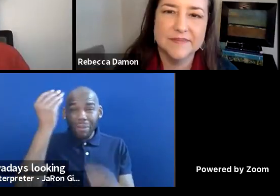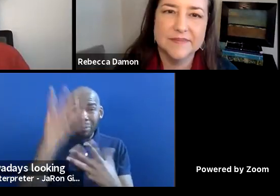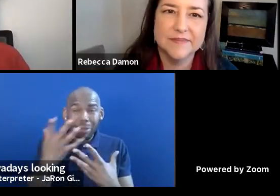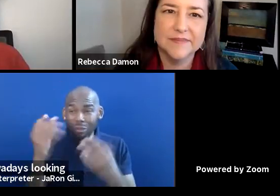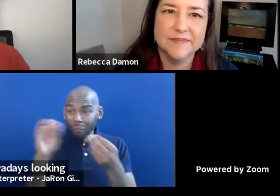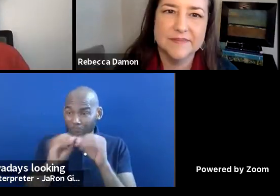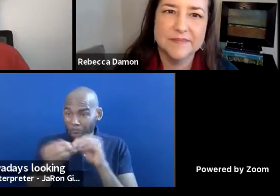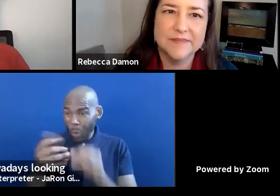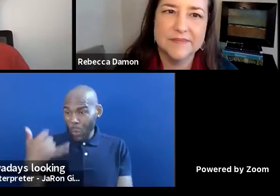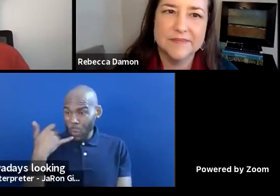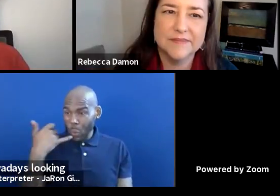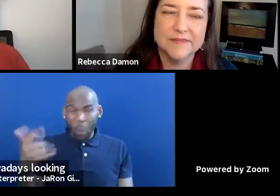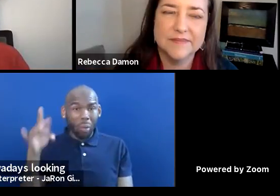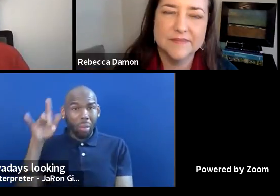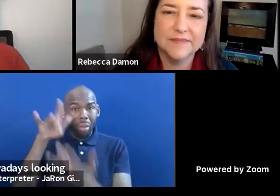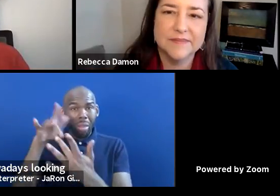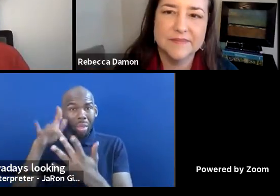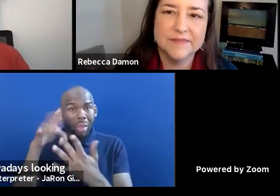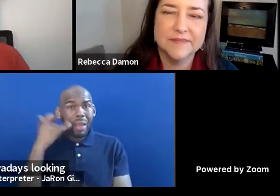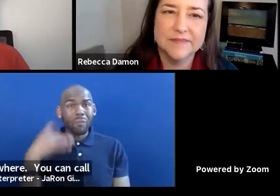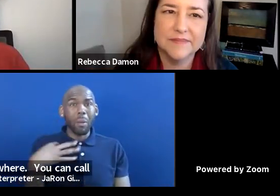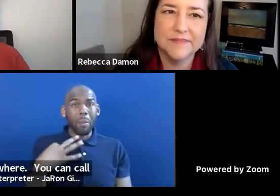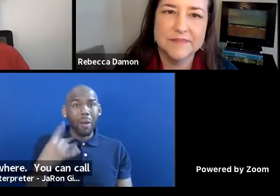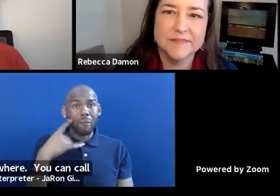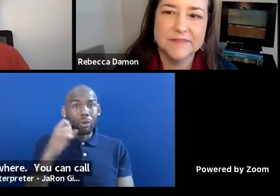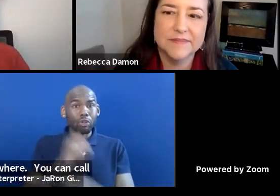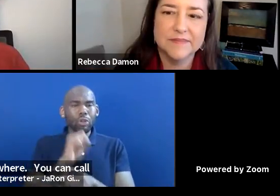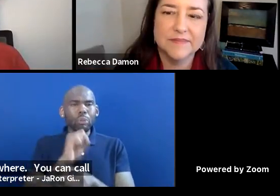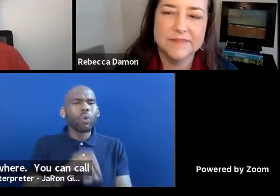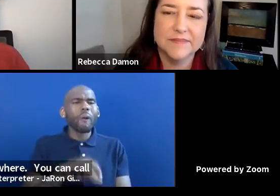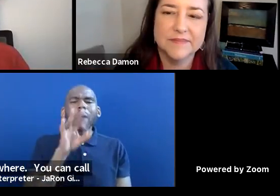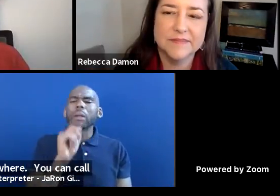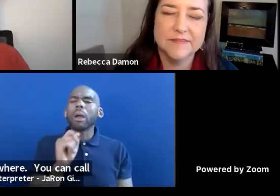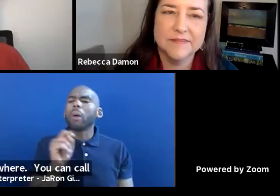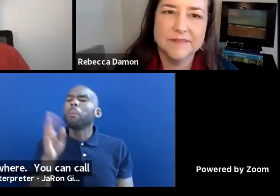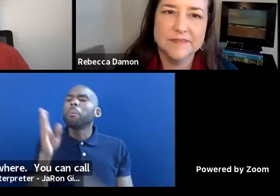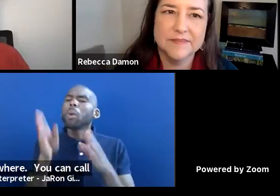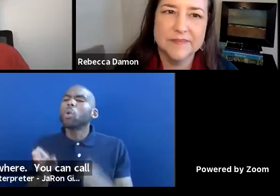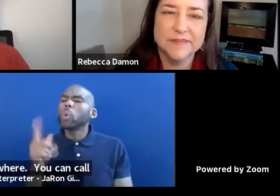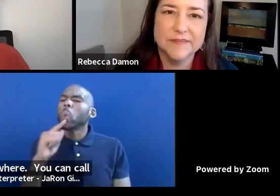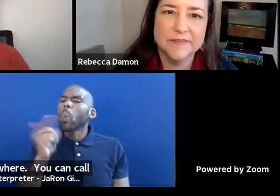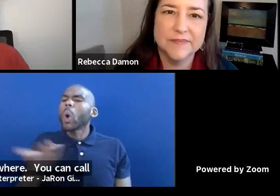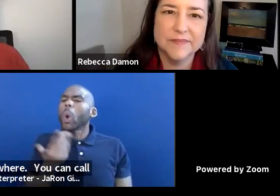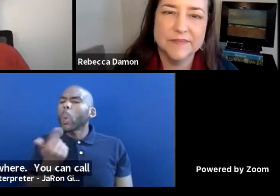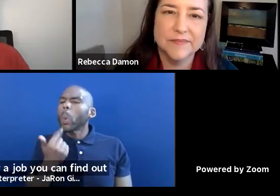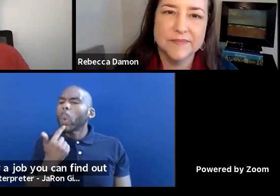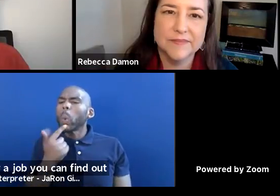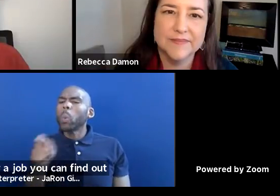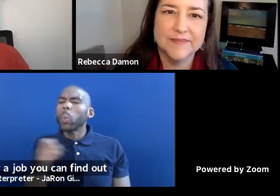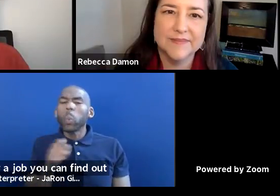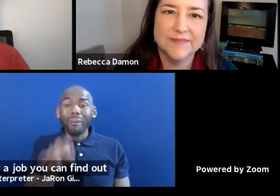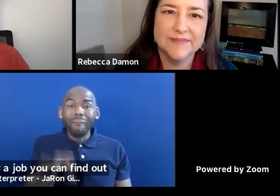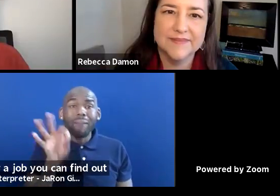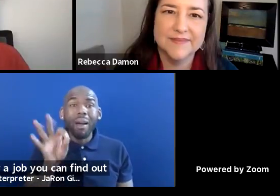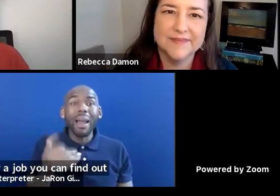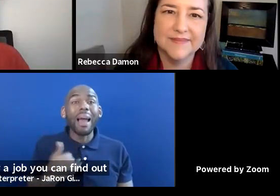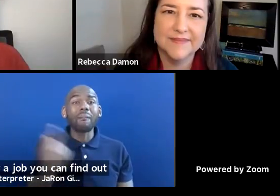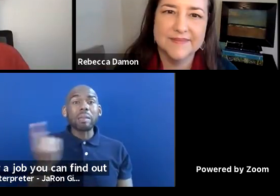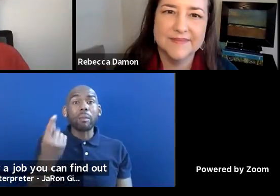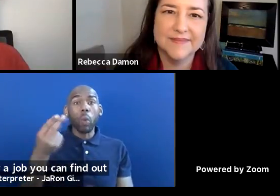the station. If you're applying for a job, you can find out who does the hiring. And there's something called the